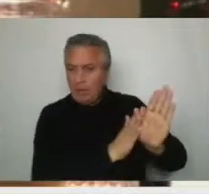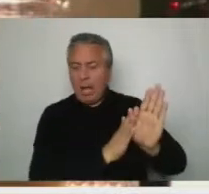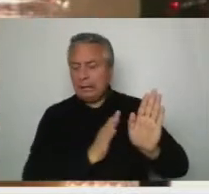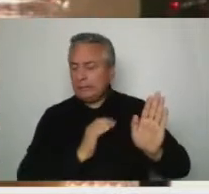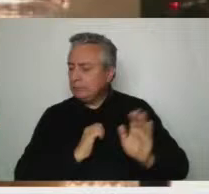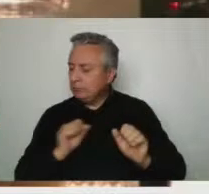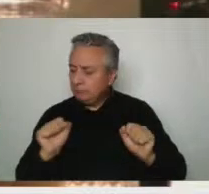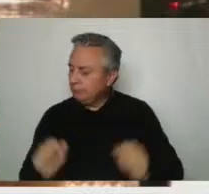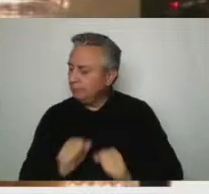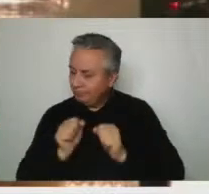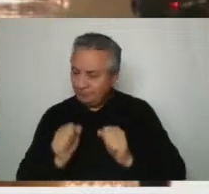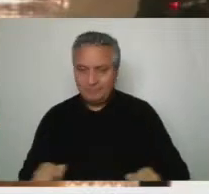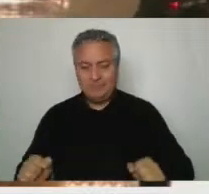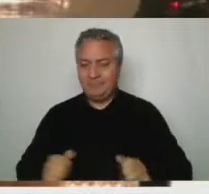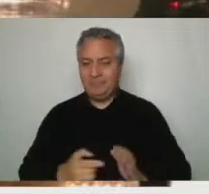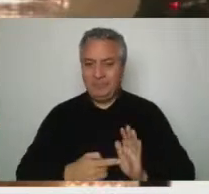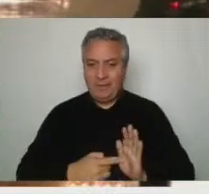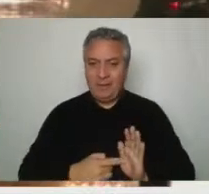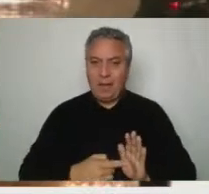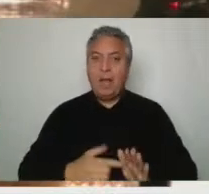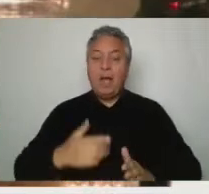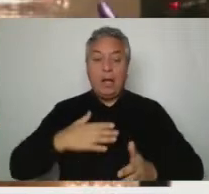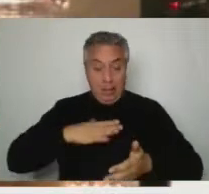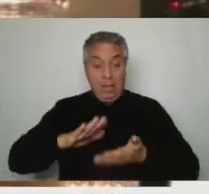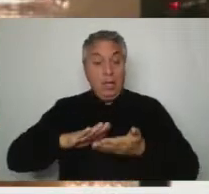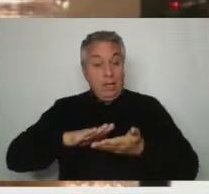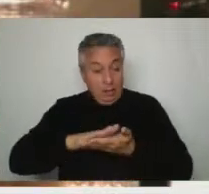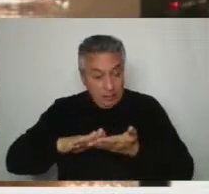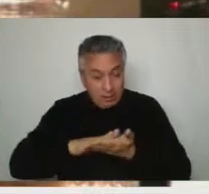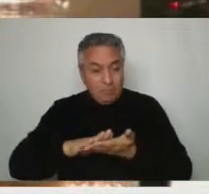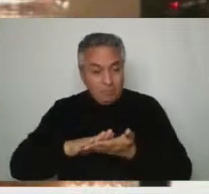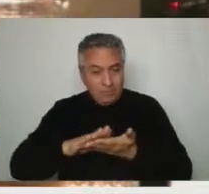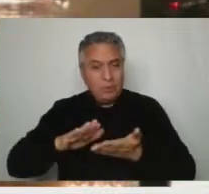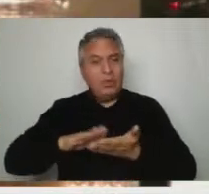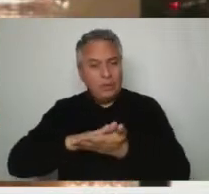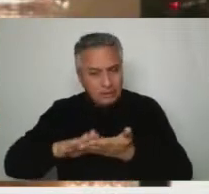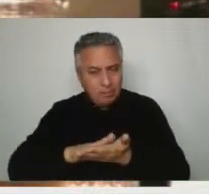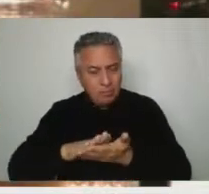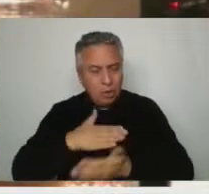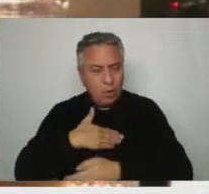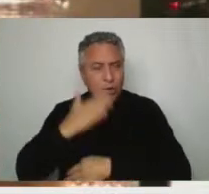All of the examples that we may recall